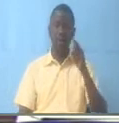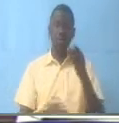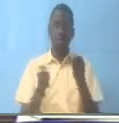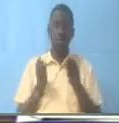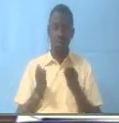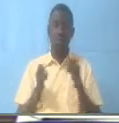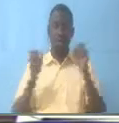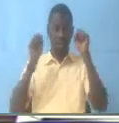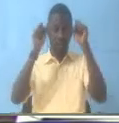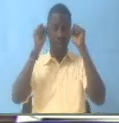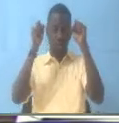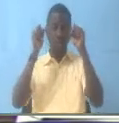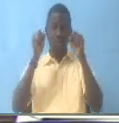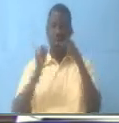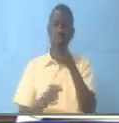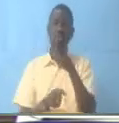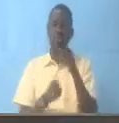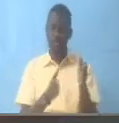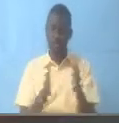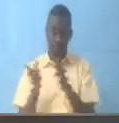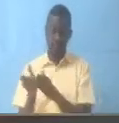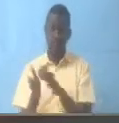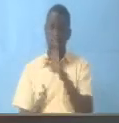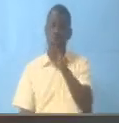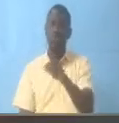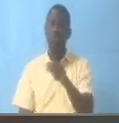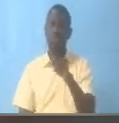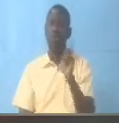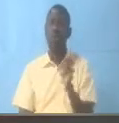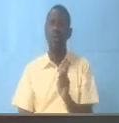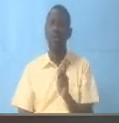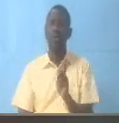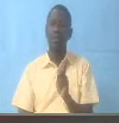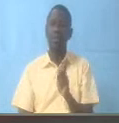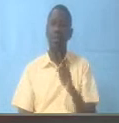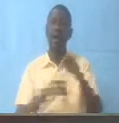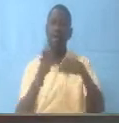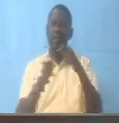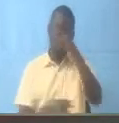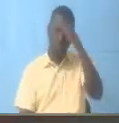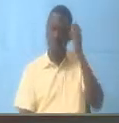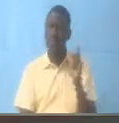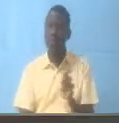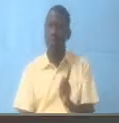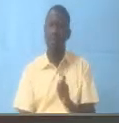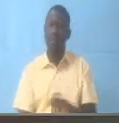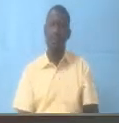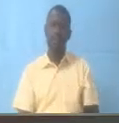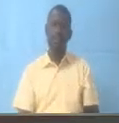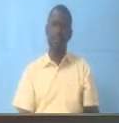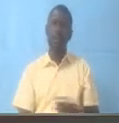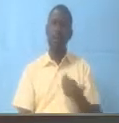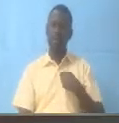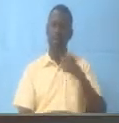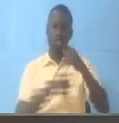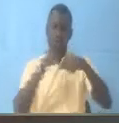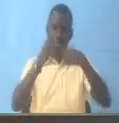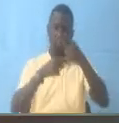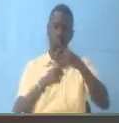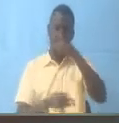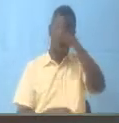What did you do next? gannaaw bi loo def. I continued my practice, and subsequently I was appointed